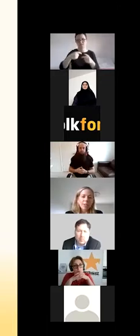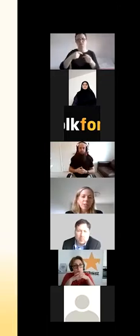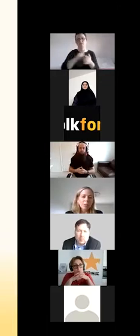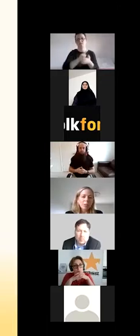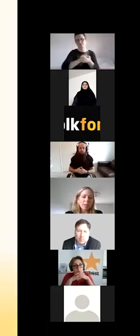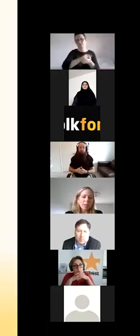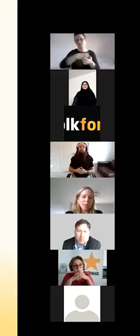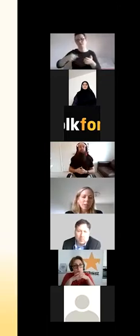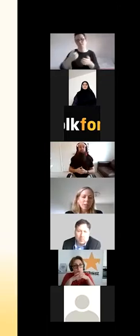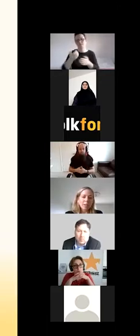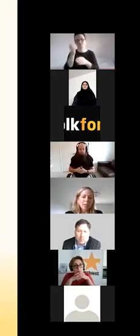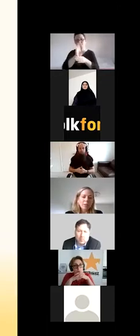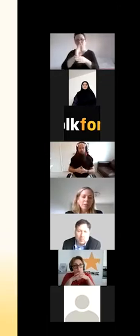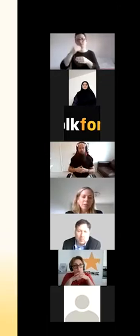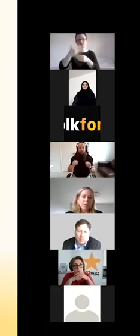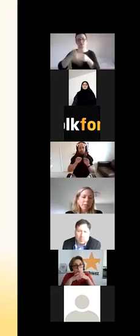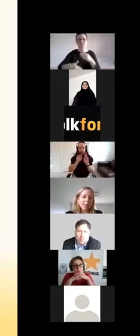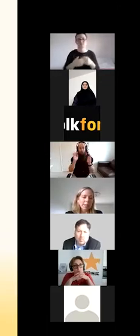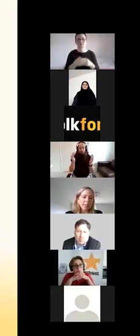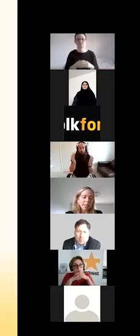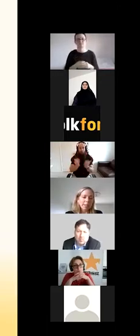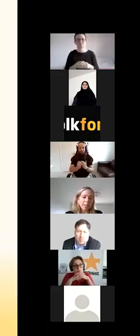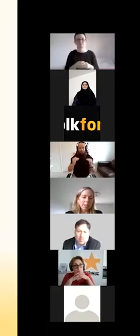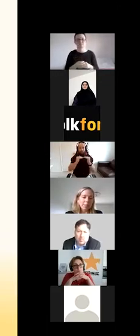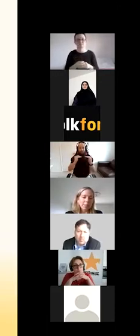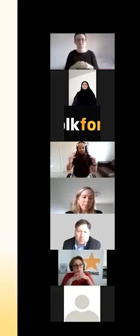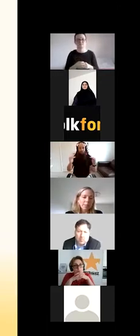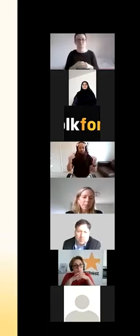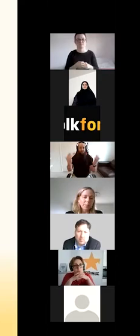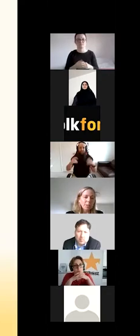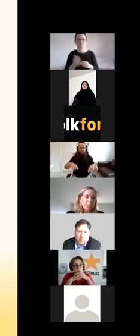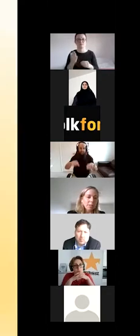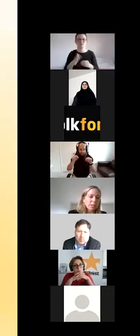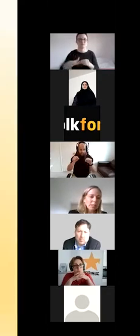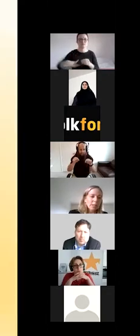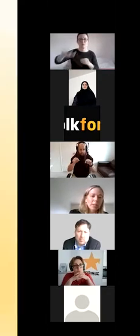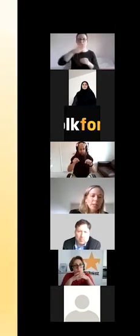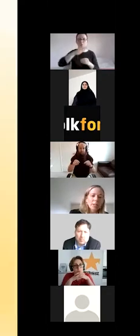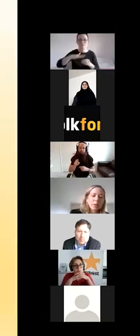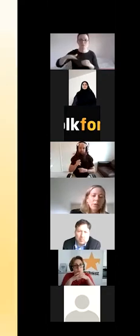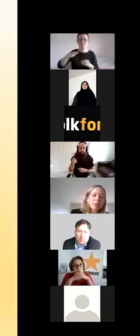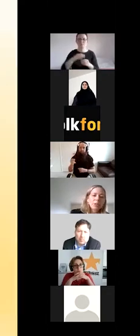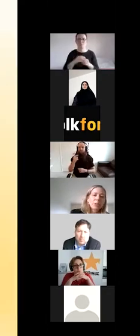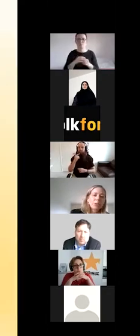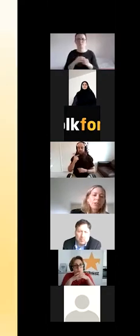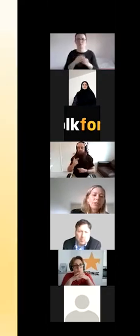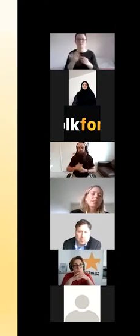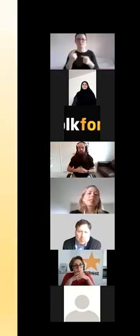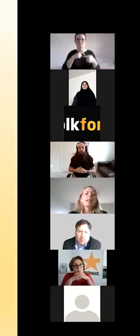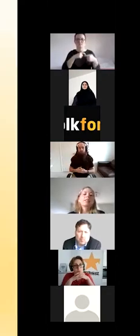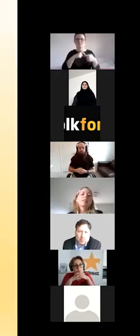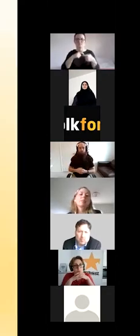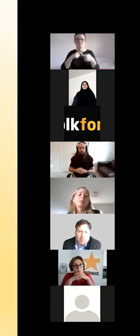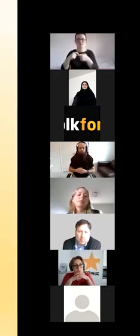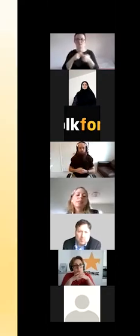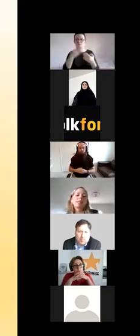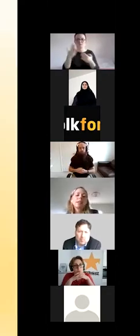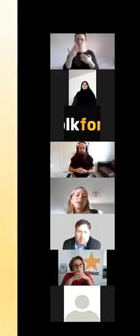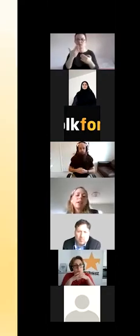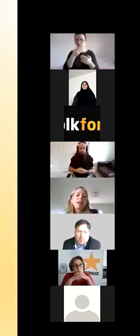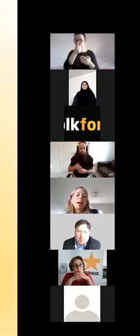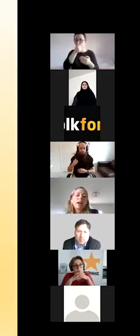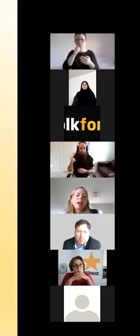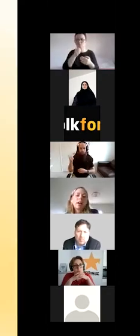So the global level findings, we can move into slide number 6.